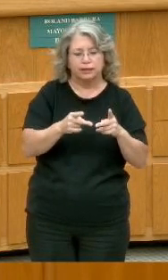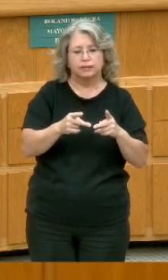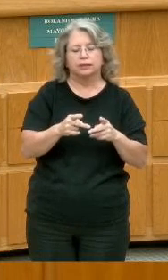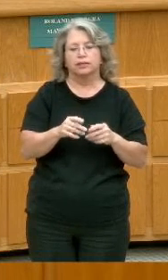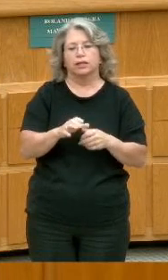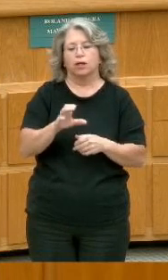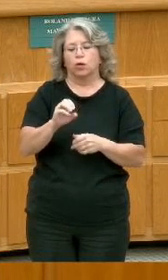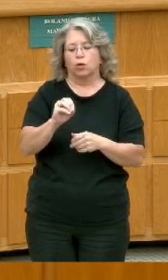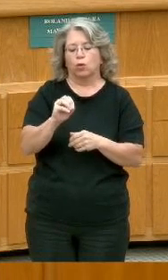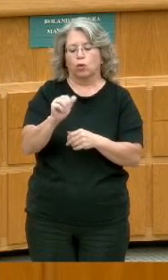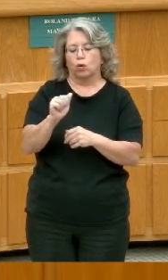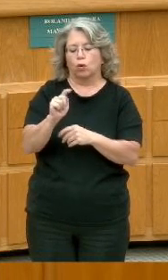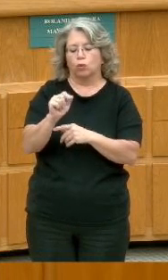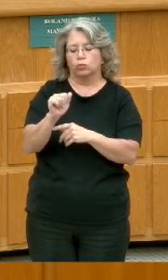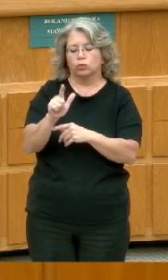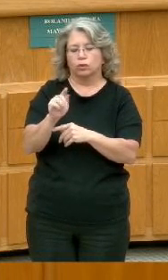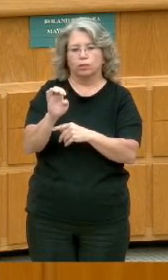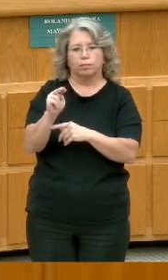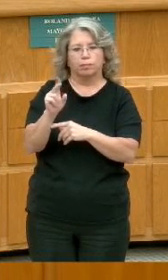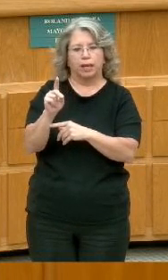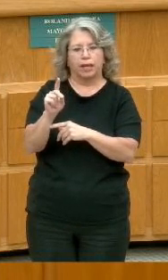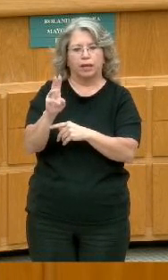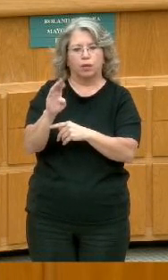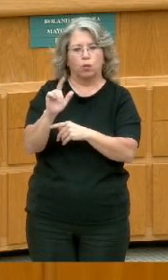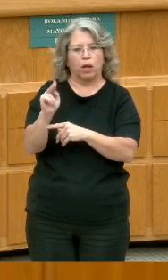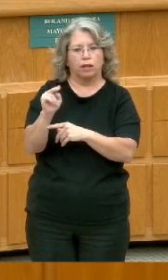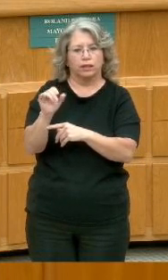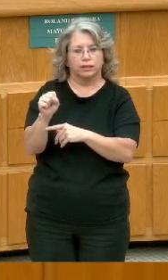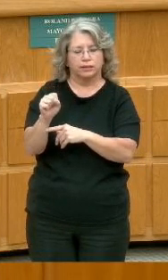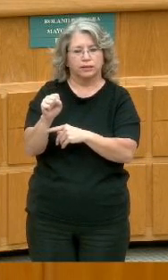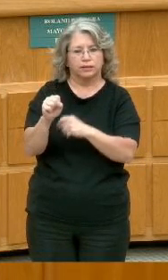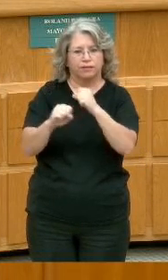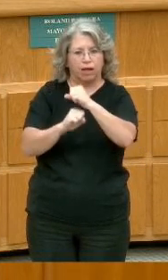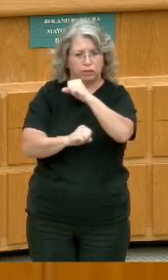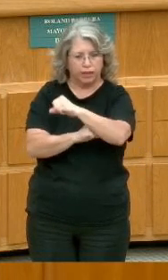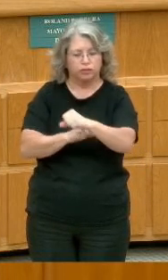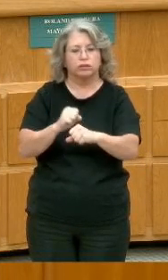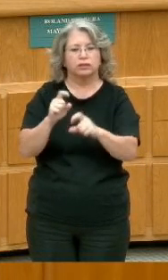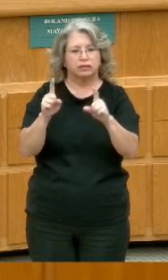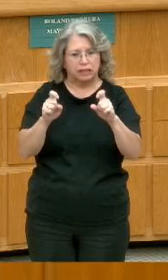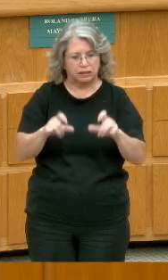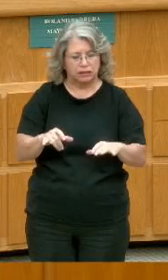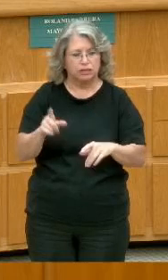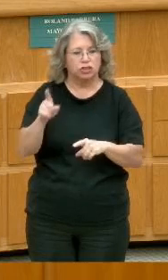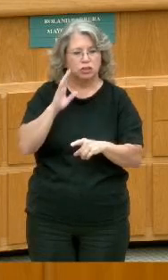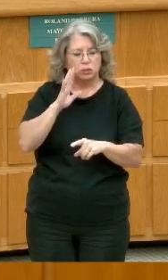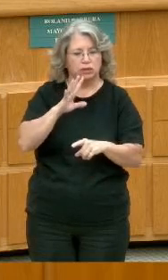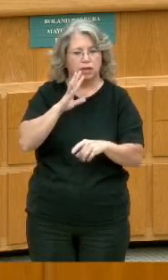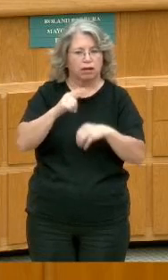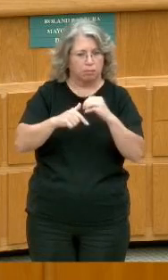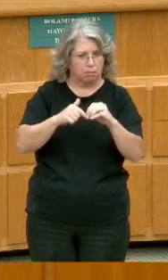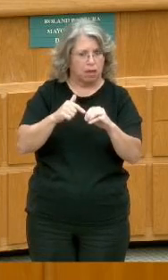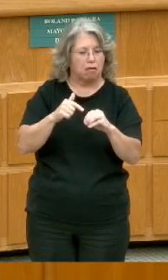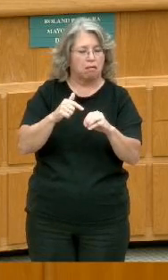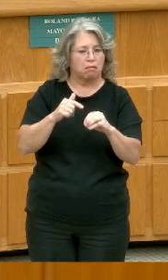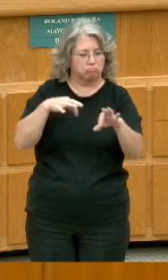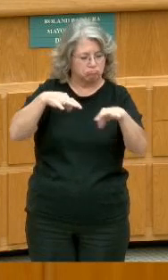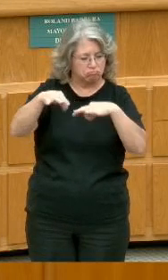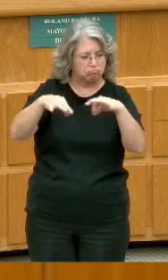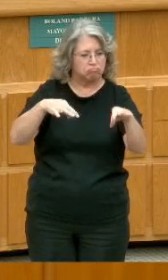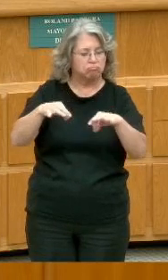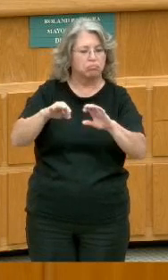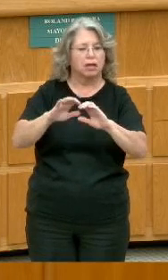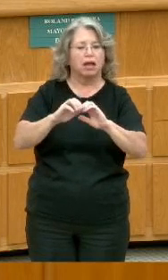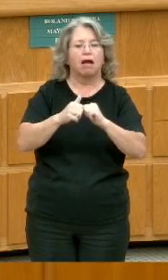Coastal Bend Wellness Foundation is now testing. And Annette will also talk about how persons can access